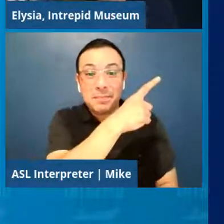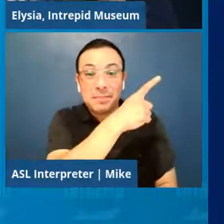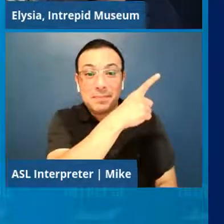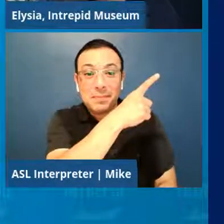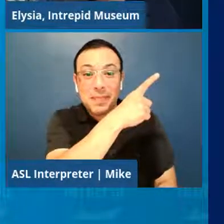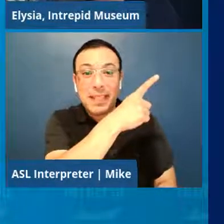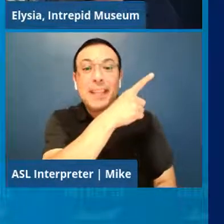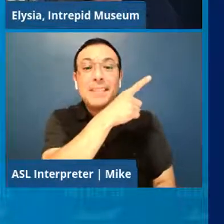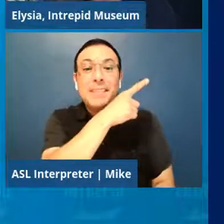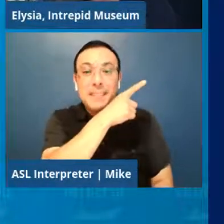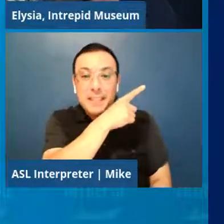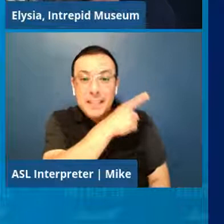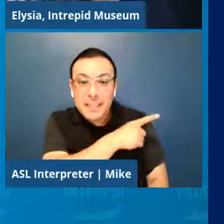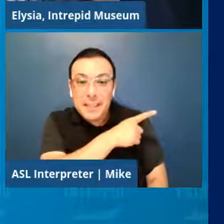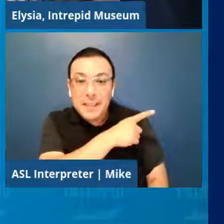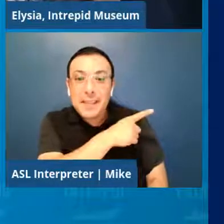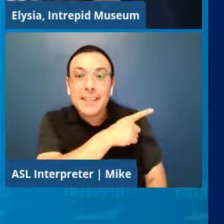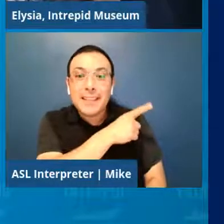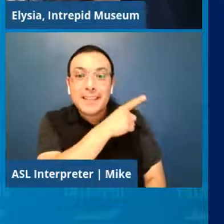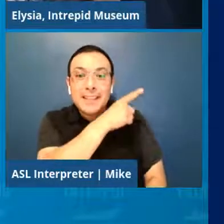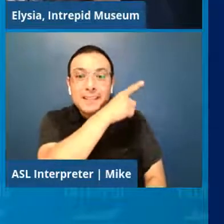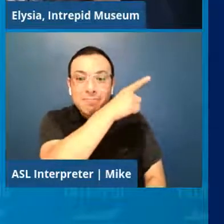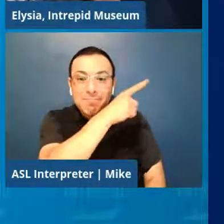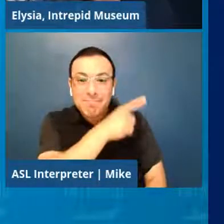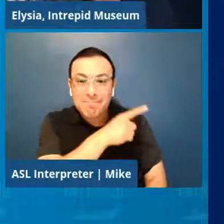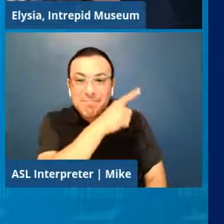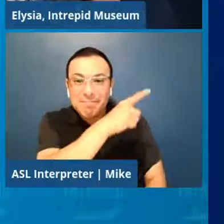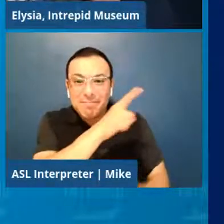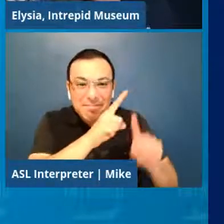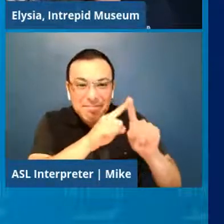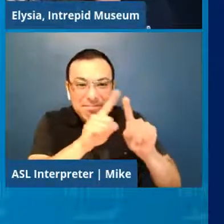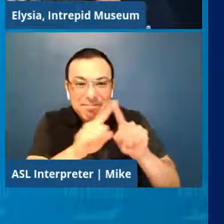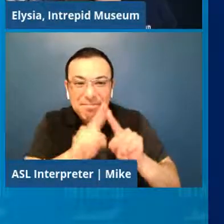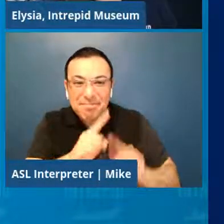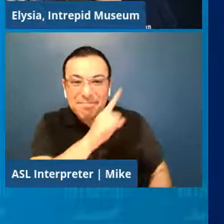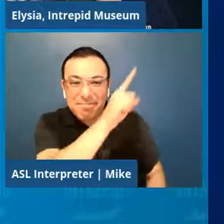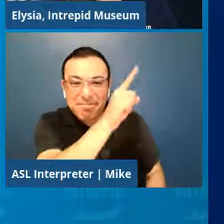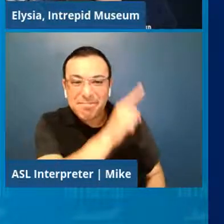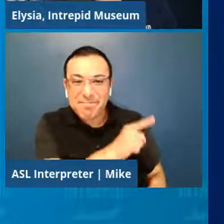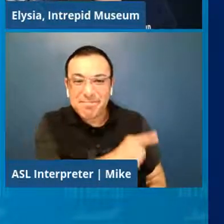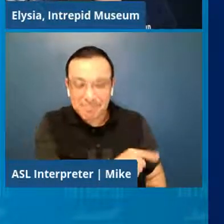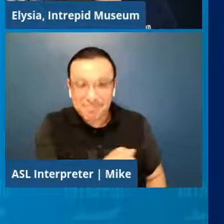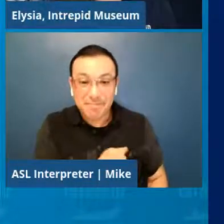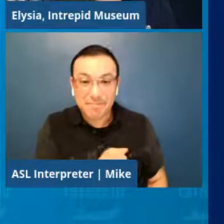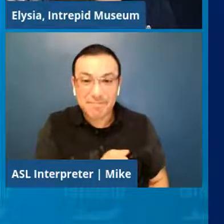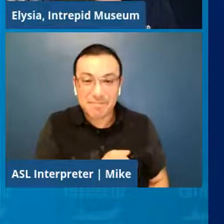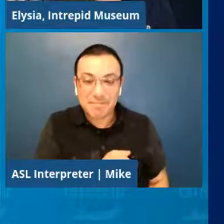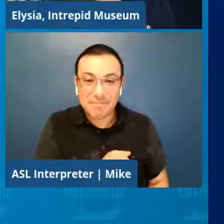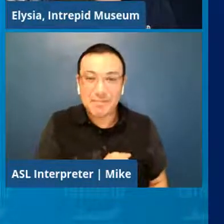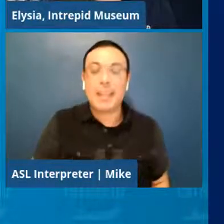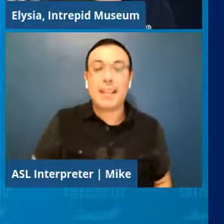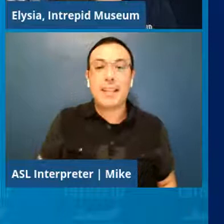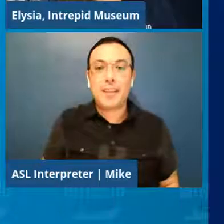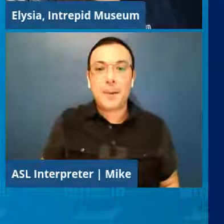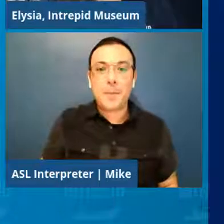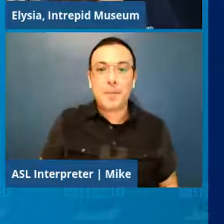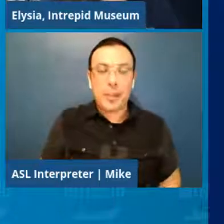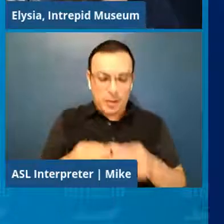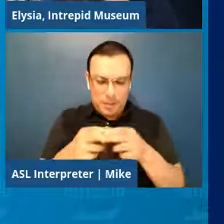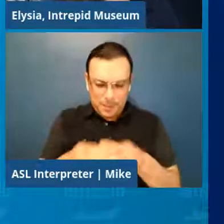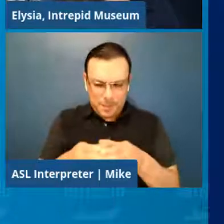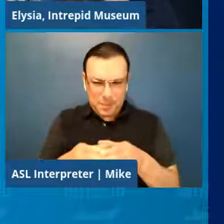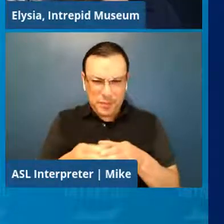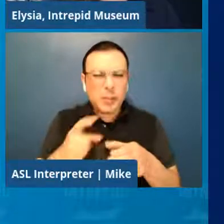apricot cereal, and strawberry cubes. But again, covering already dehydrated cubes